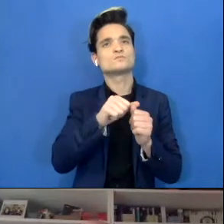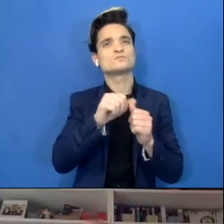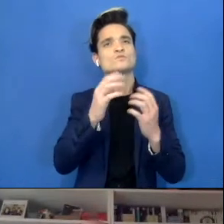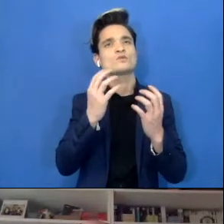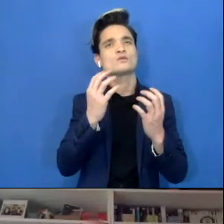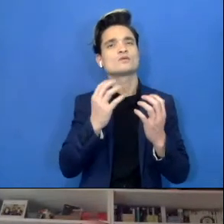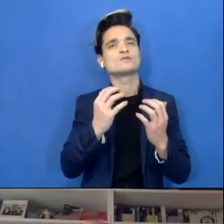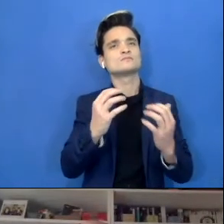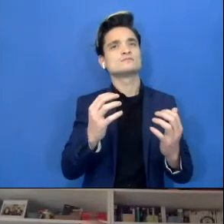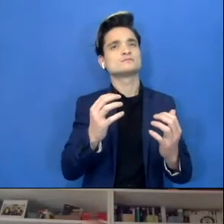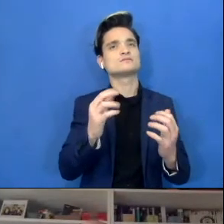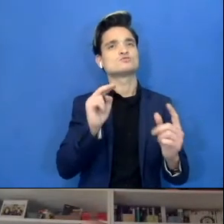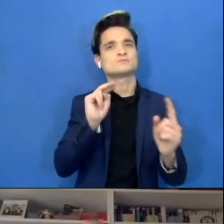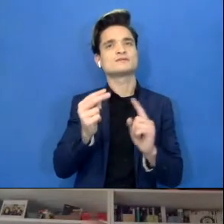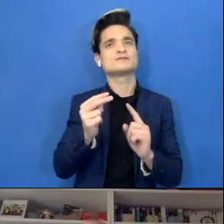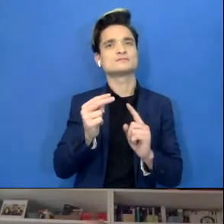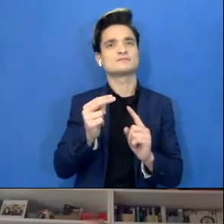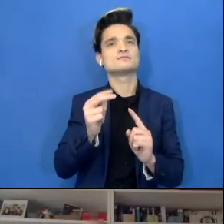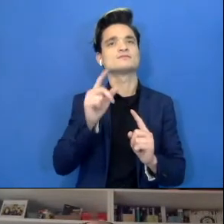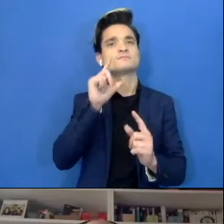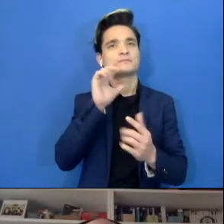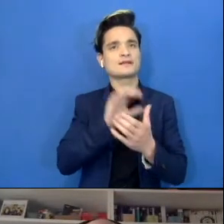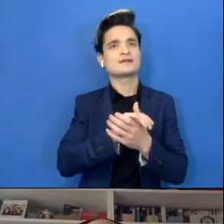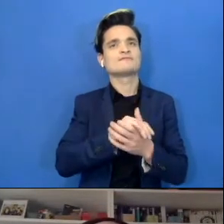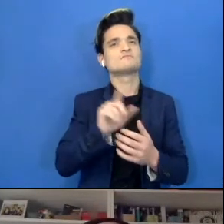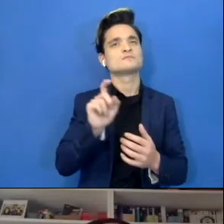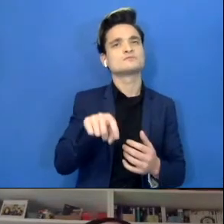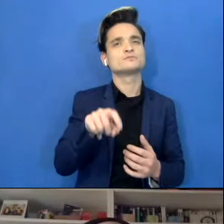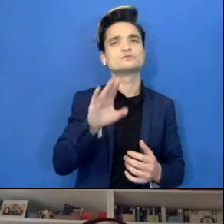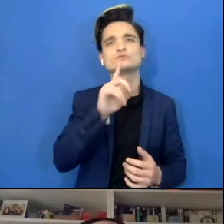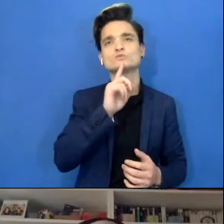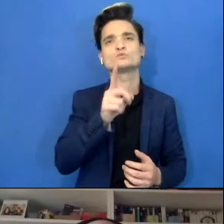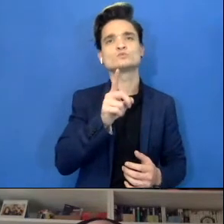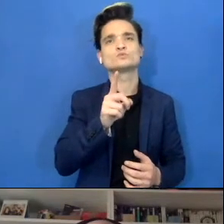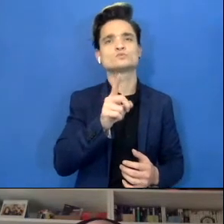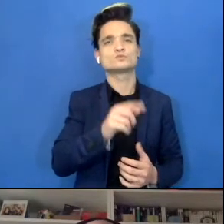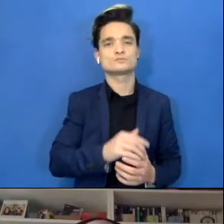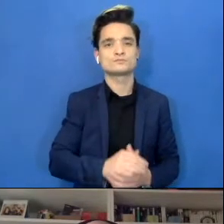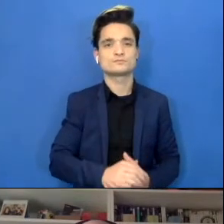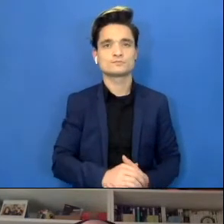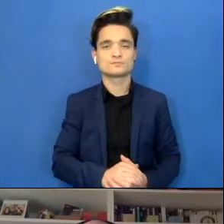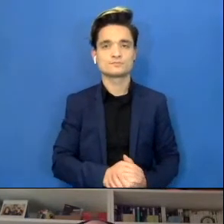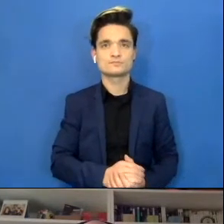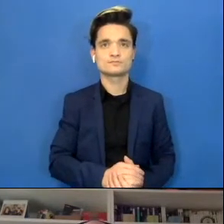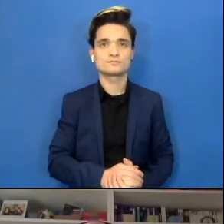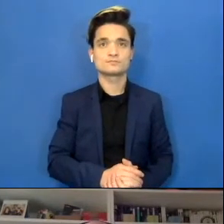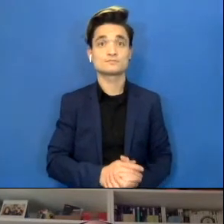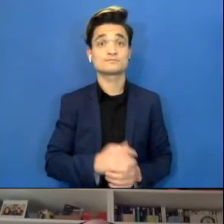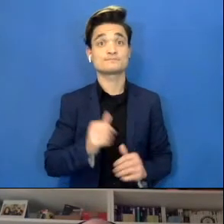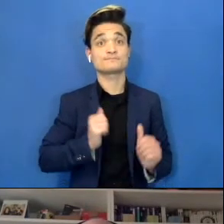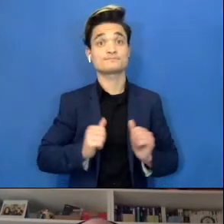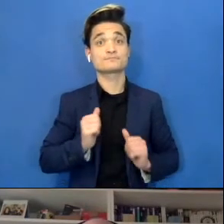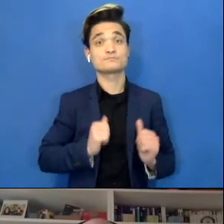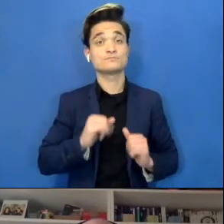for not slapping and punching on scenes. Please don't. As a stage combat artist, I absolutely disapprove of